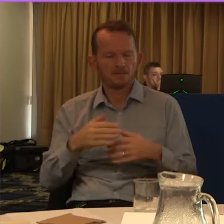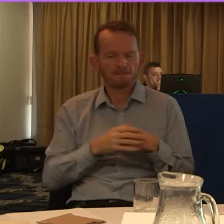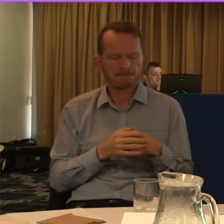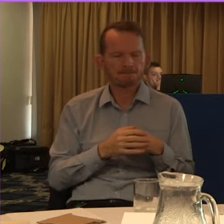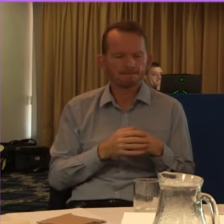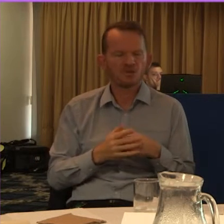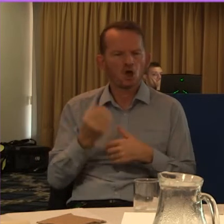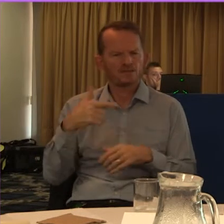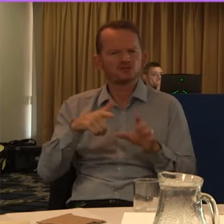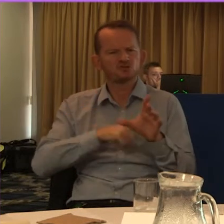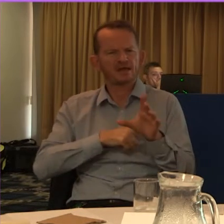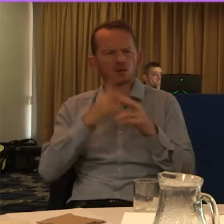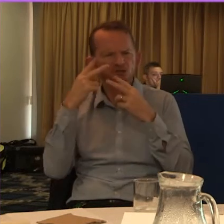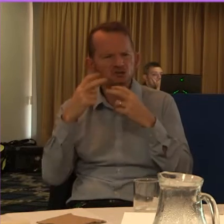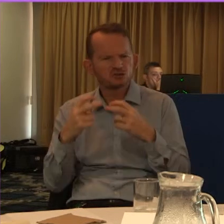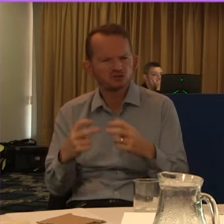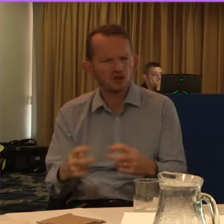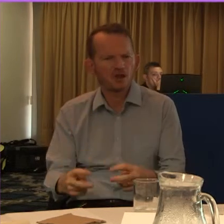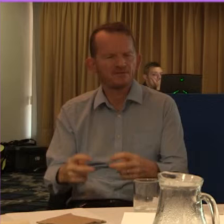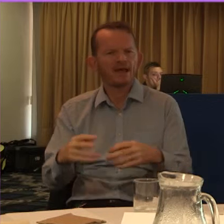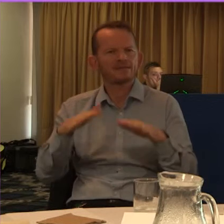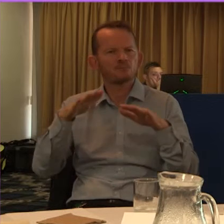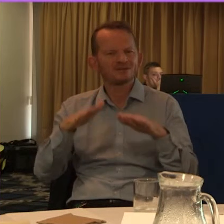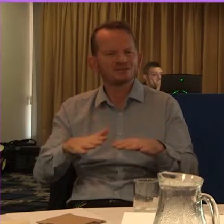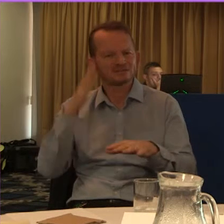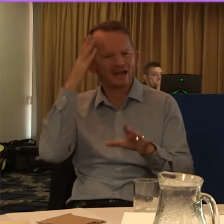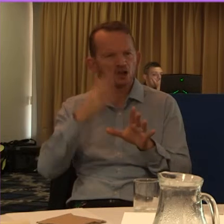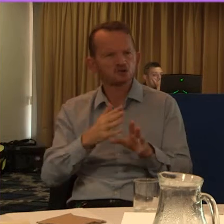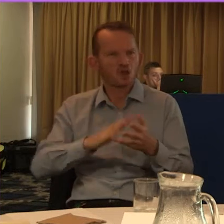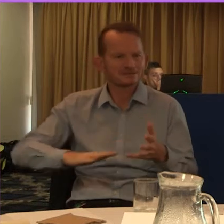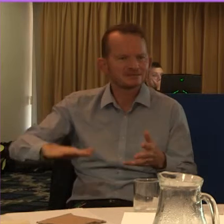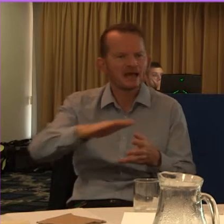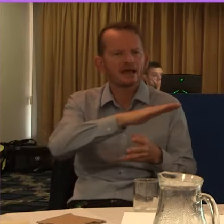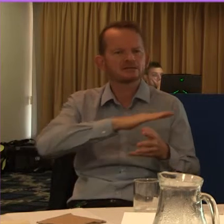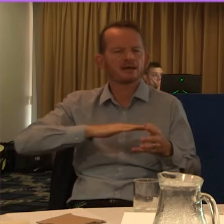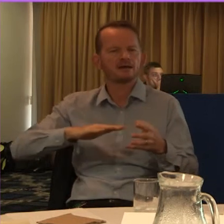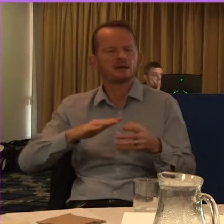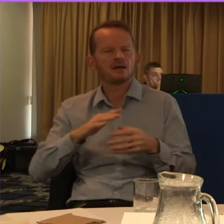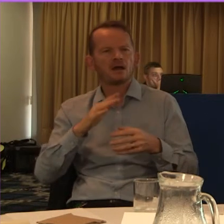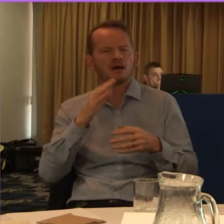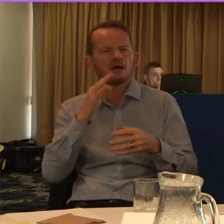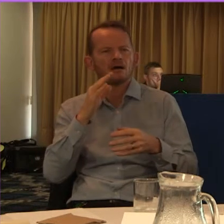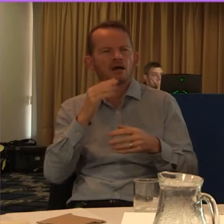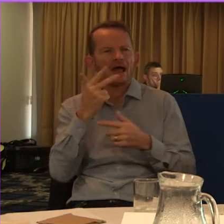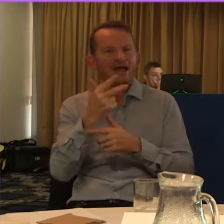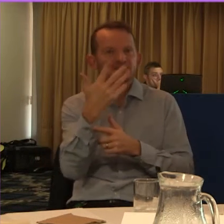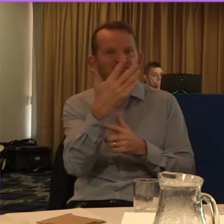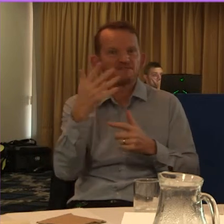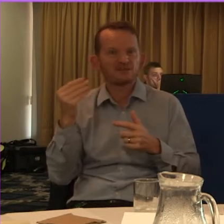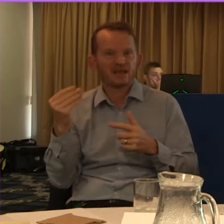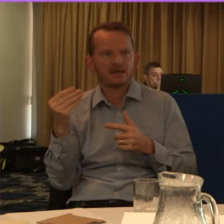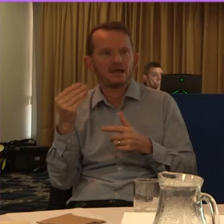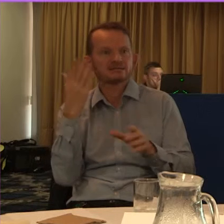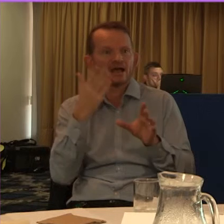was a survey done by the New Savoy Partnership Conference in the British Psychological Society of around 850